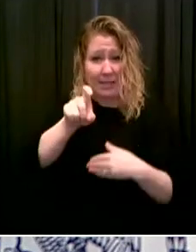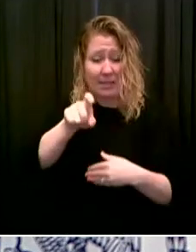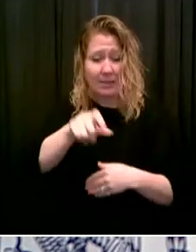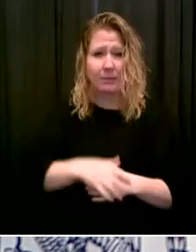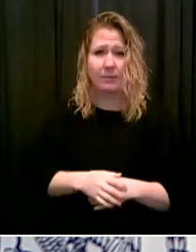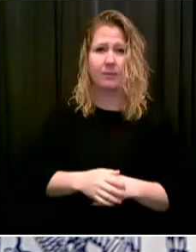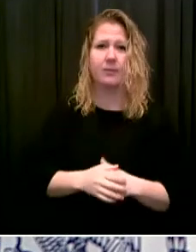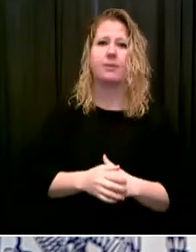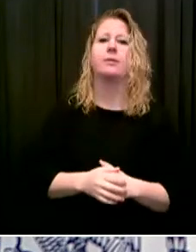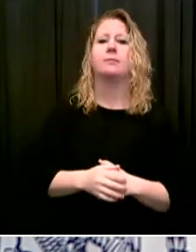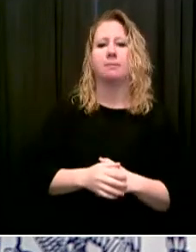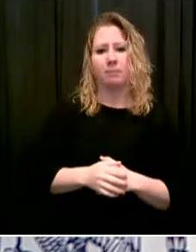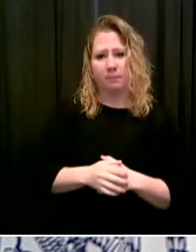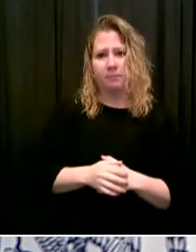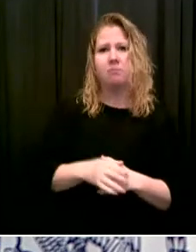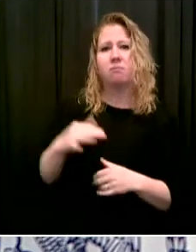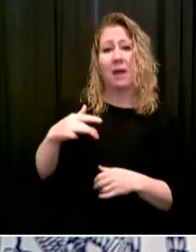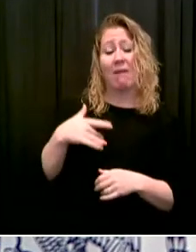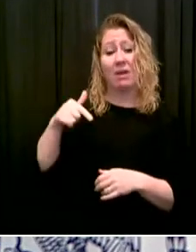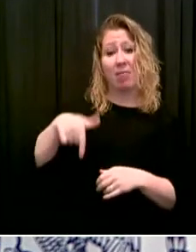they will certainly continue.